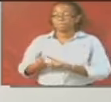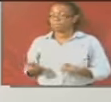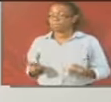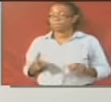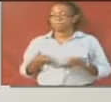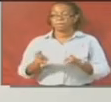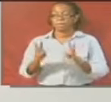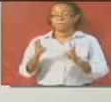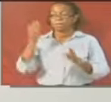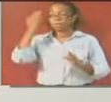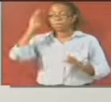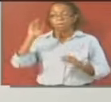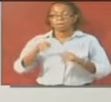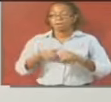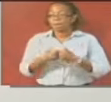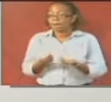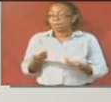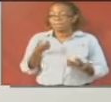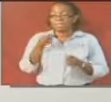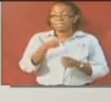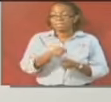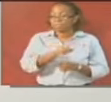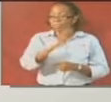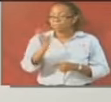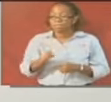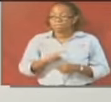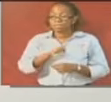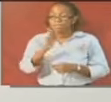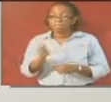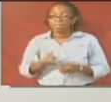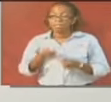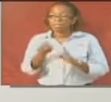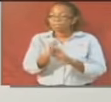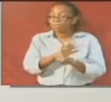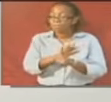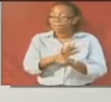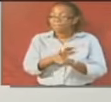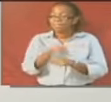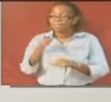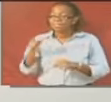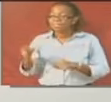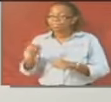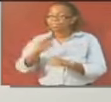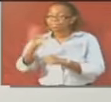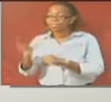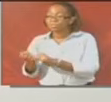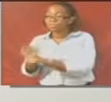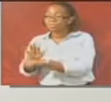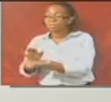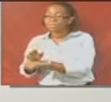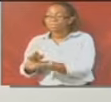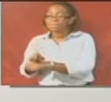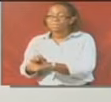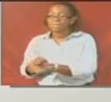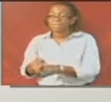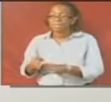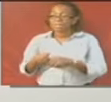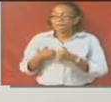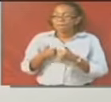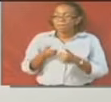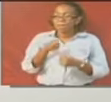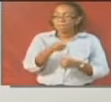particular interaction or encounter, there hasn't been any difficulty in stating that